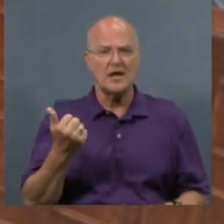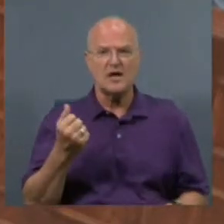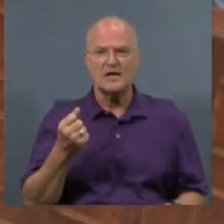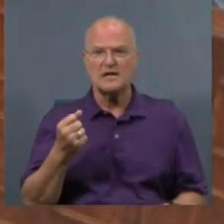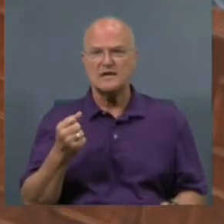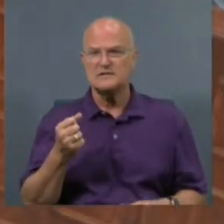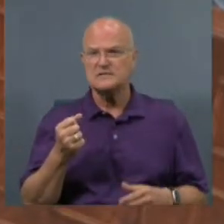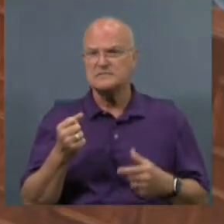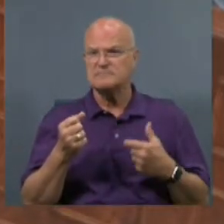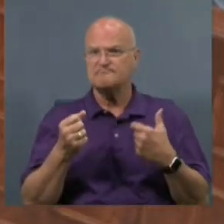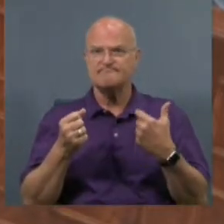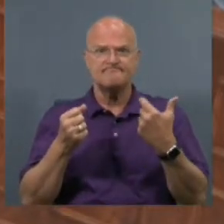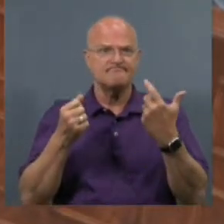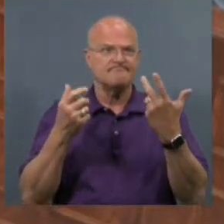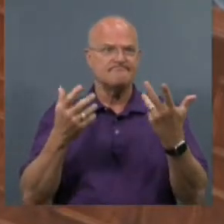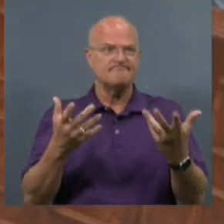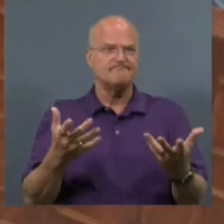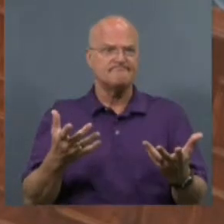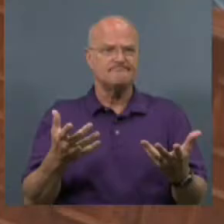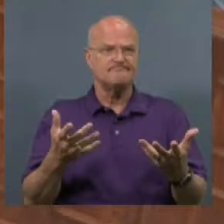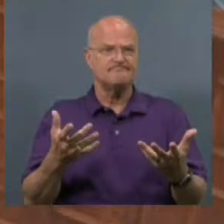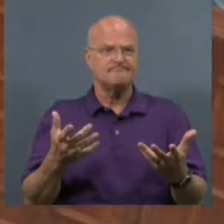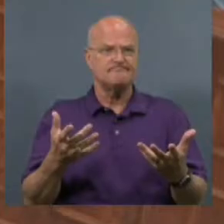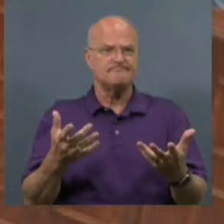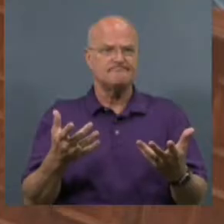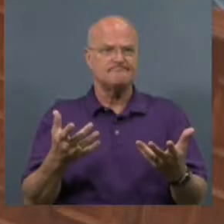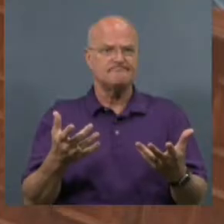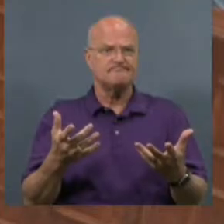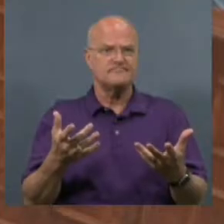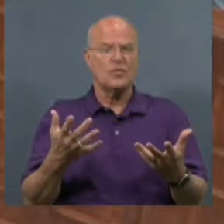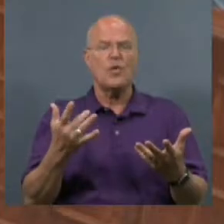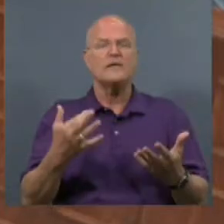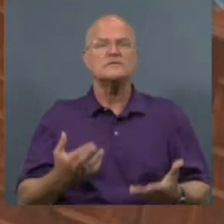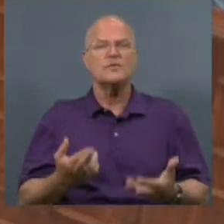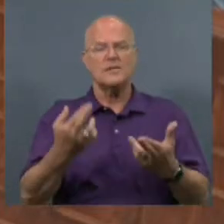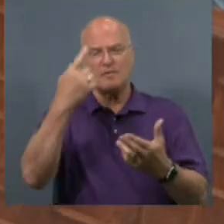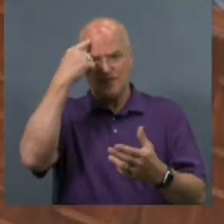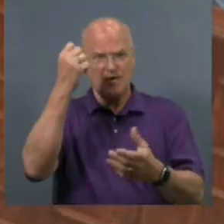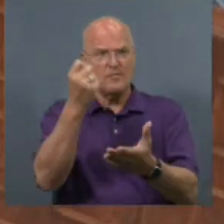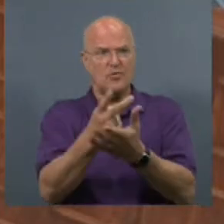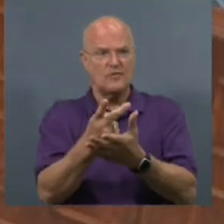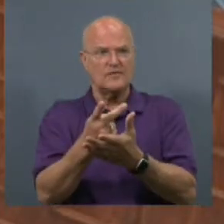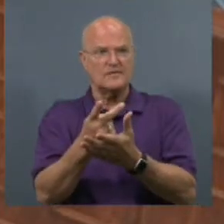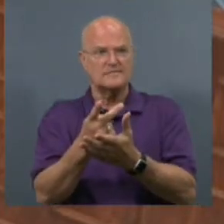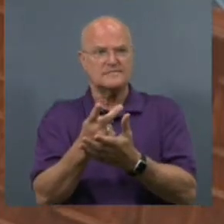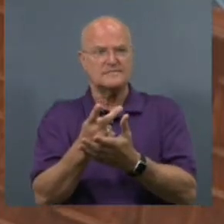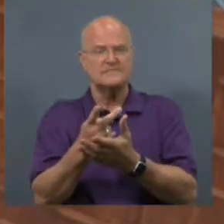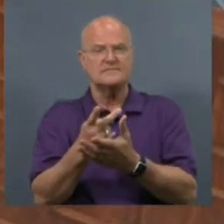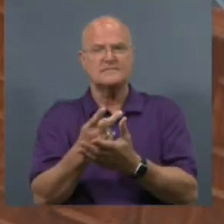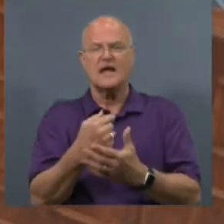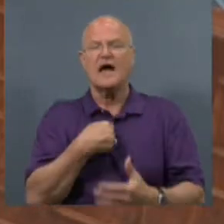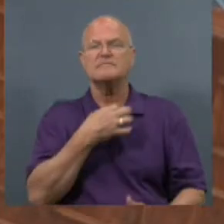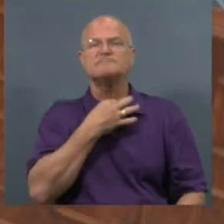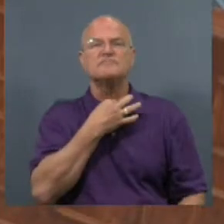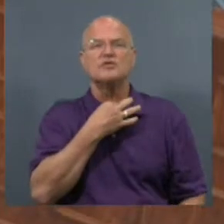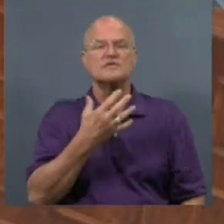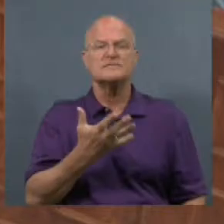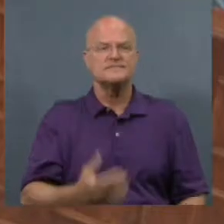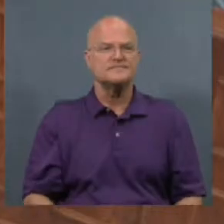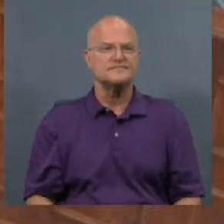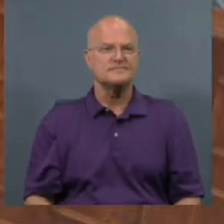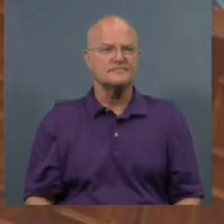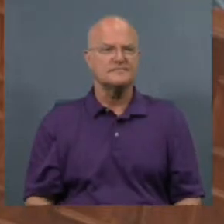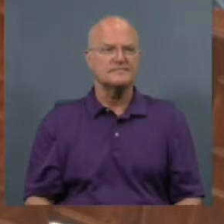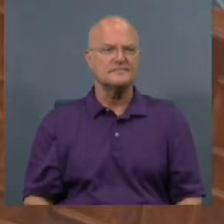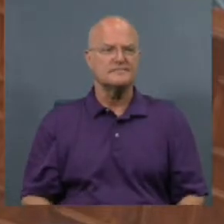the, Recommended for approval. why was it recommended for approval? I would just like to know.